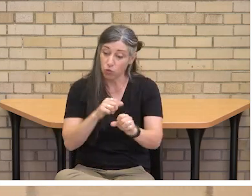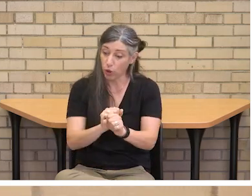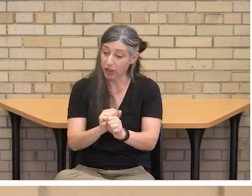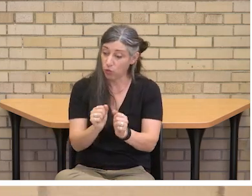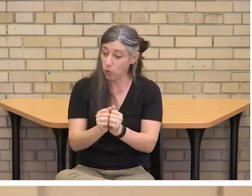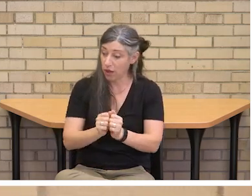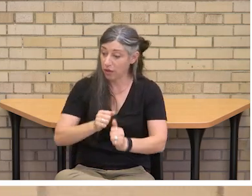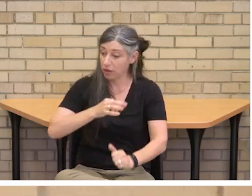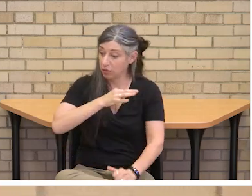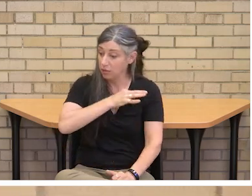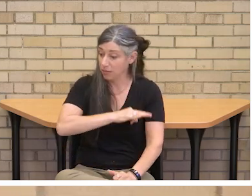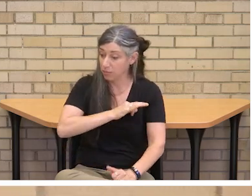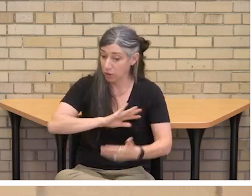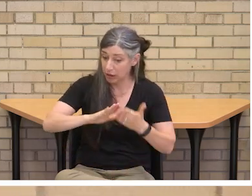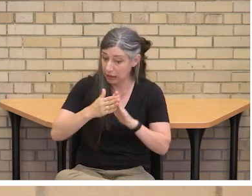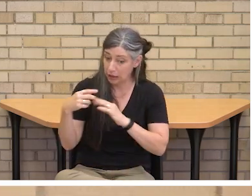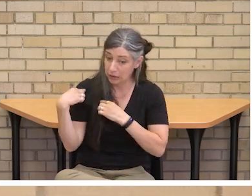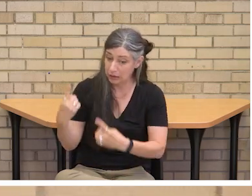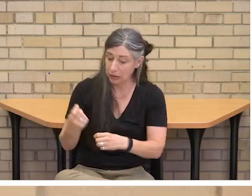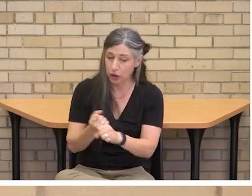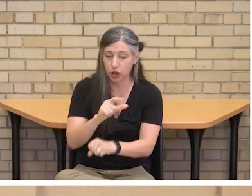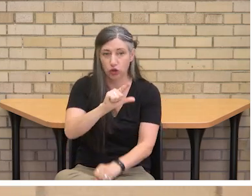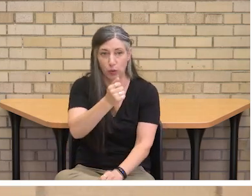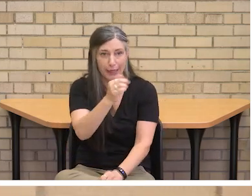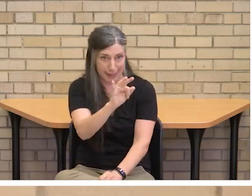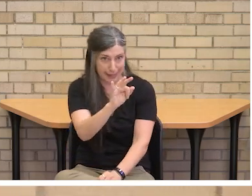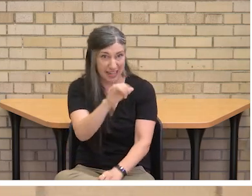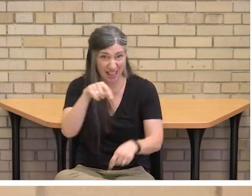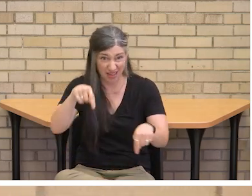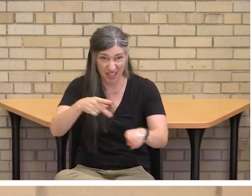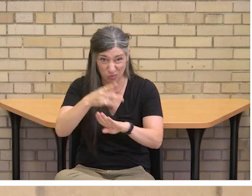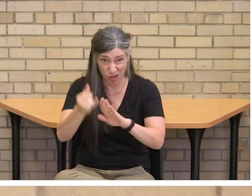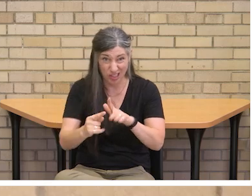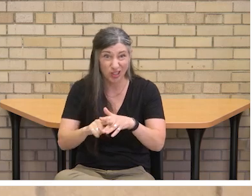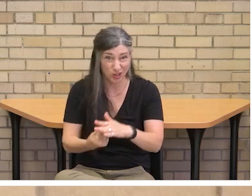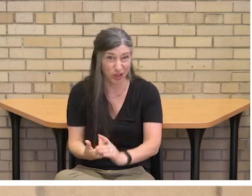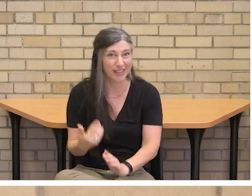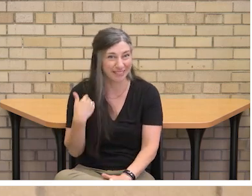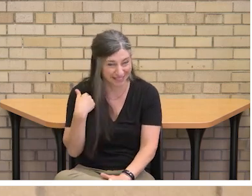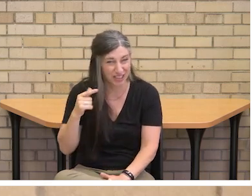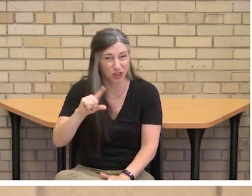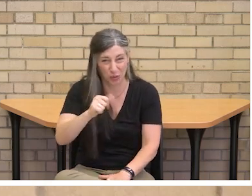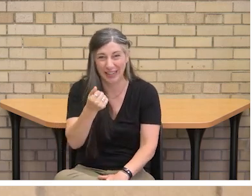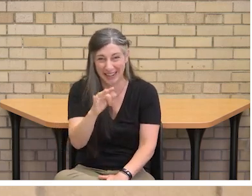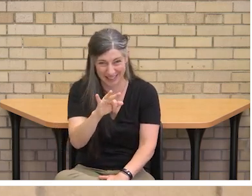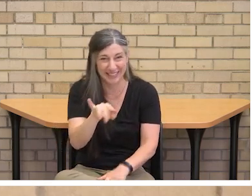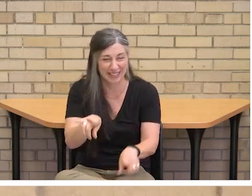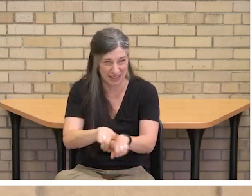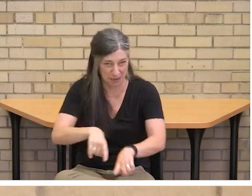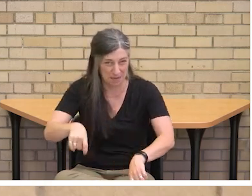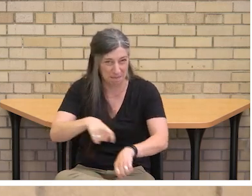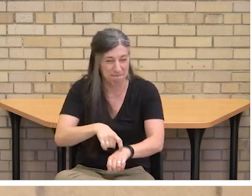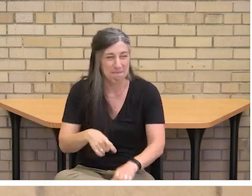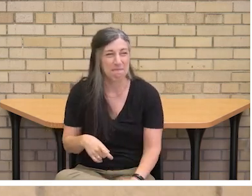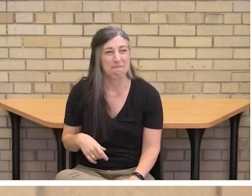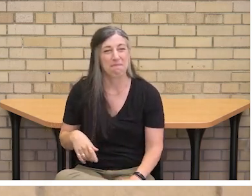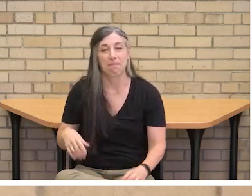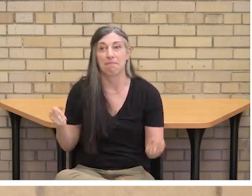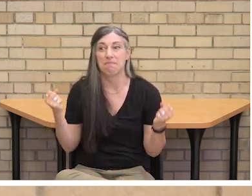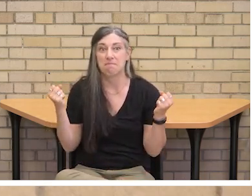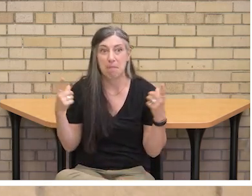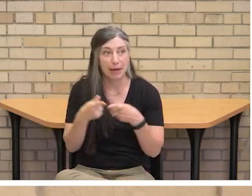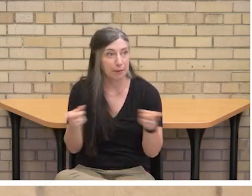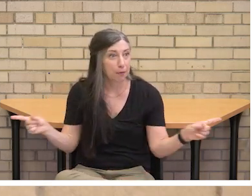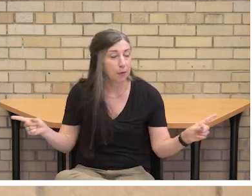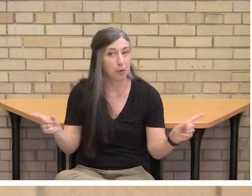since 2019, and I've been working on this project since 2019. I think, I'm sure a lot of people in